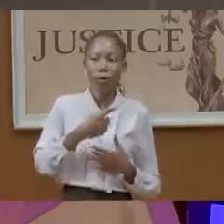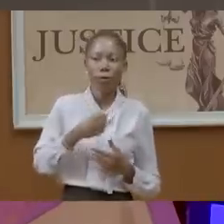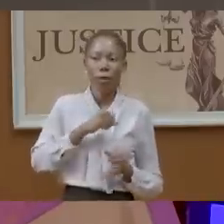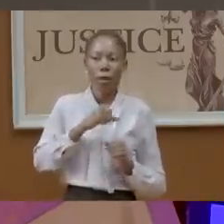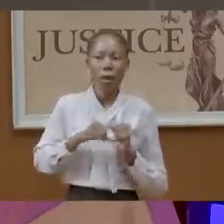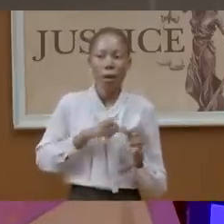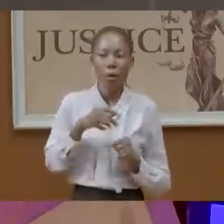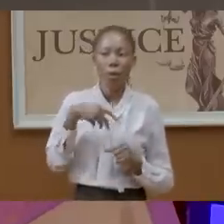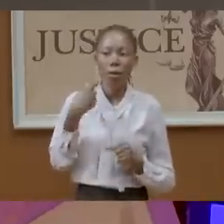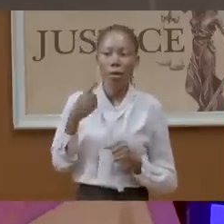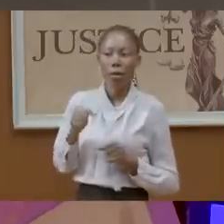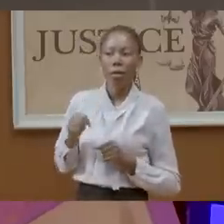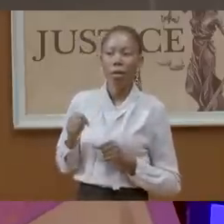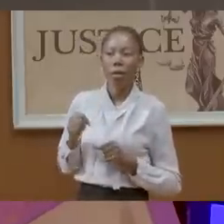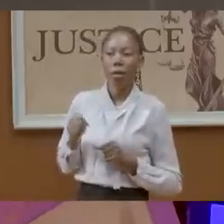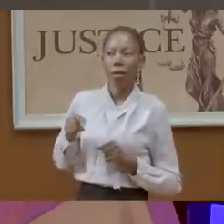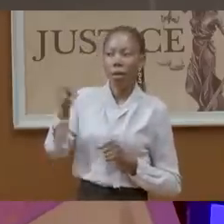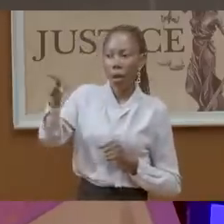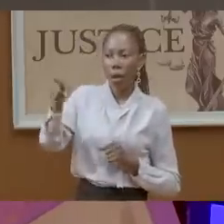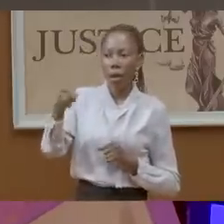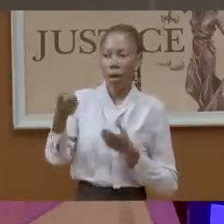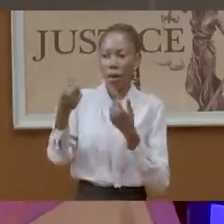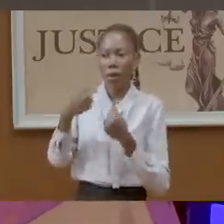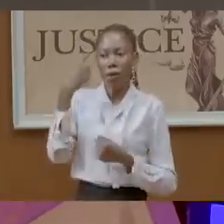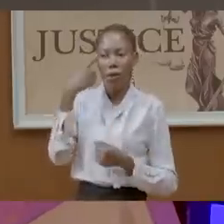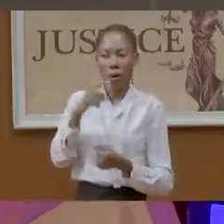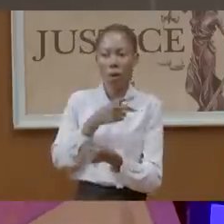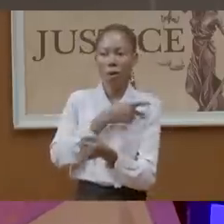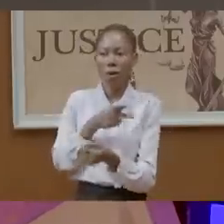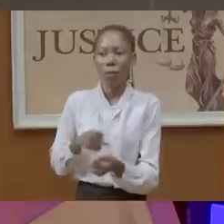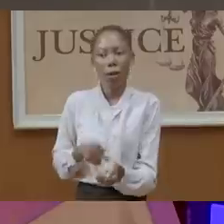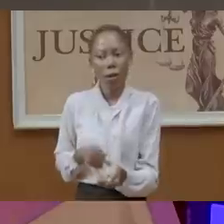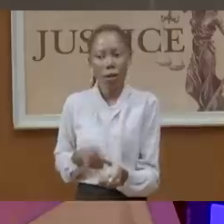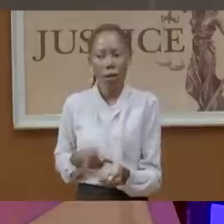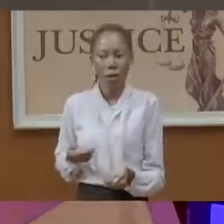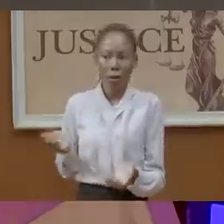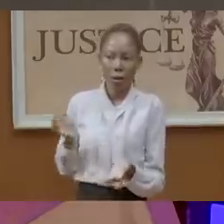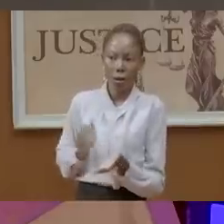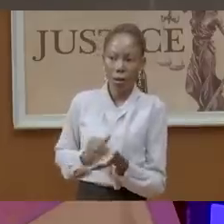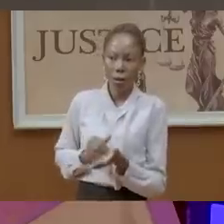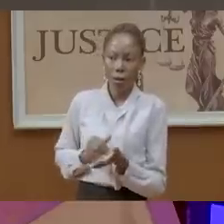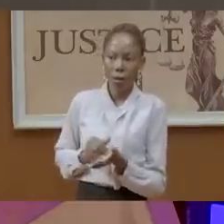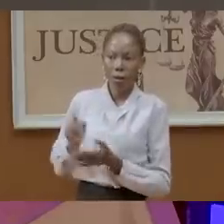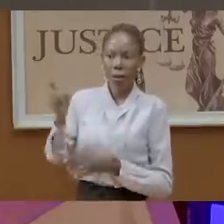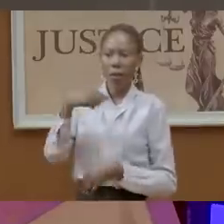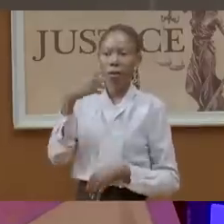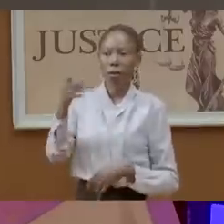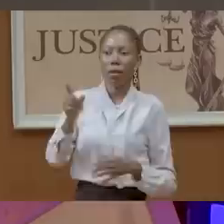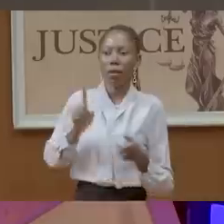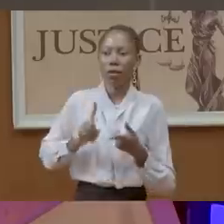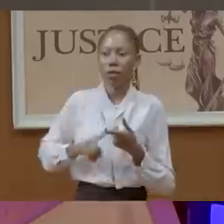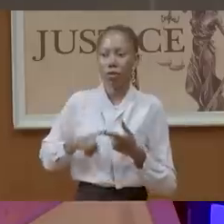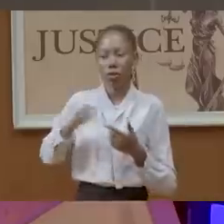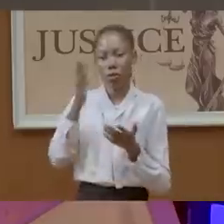issue of coming asking for pregnancy, and I told him I don't like things like that, so I expected him to have laid off